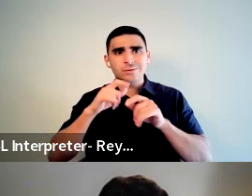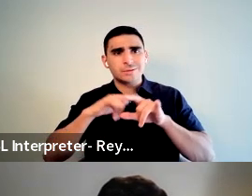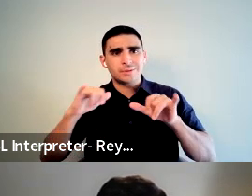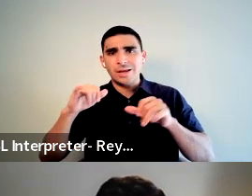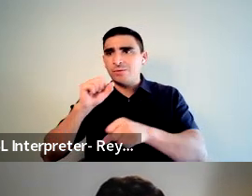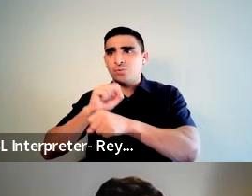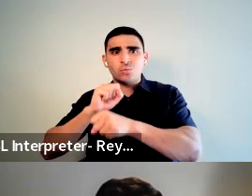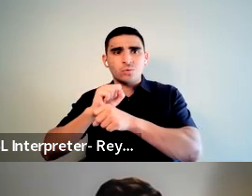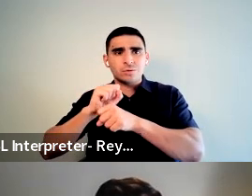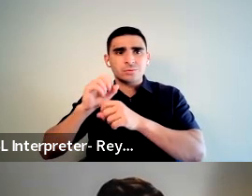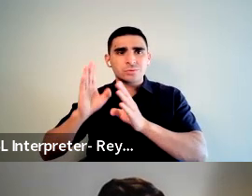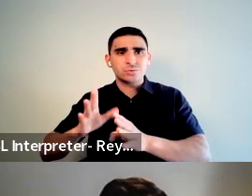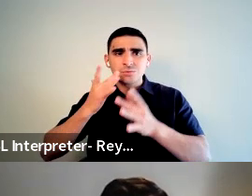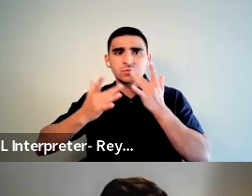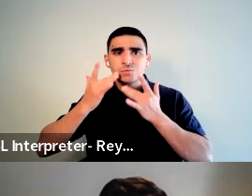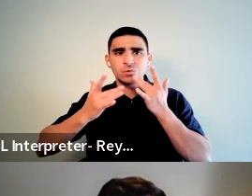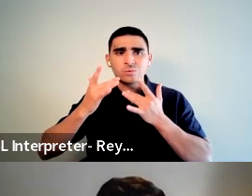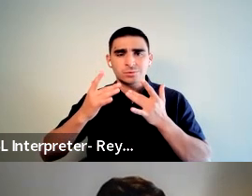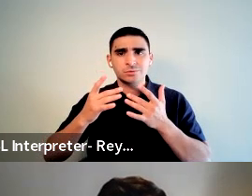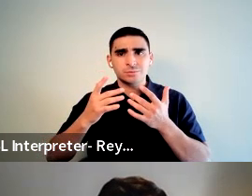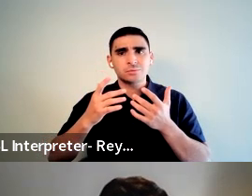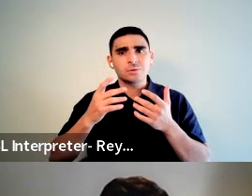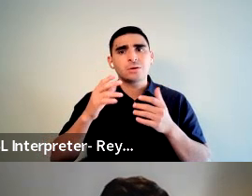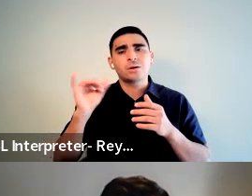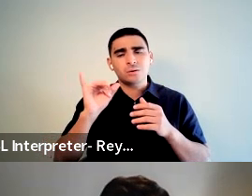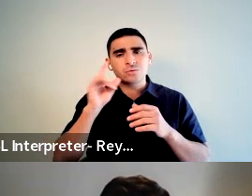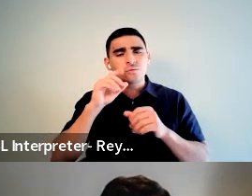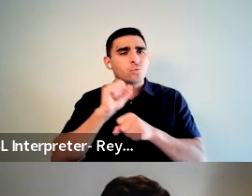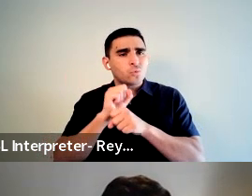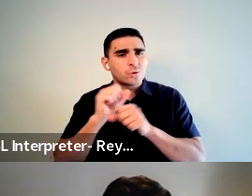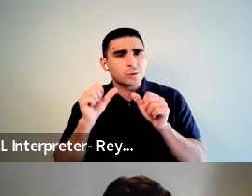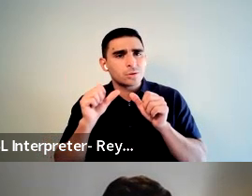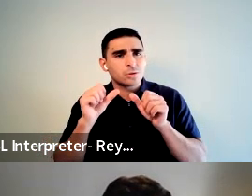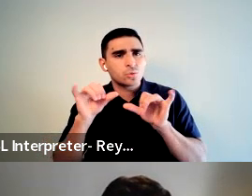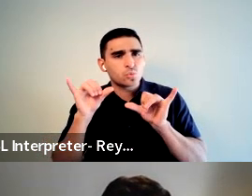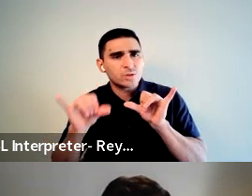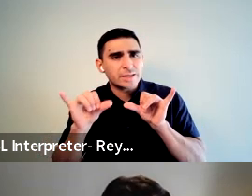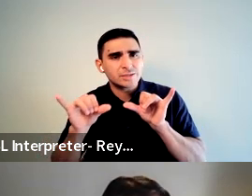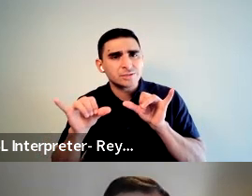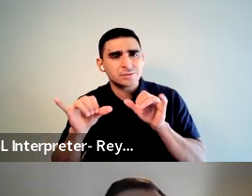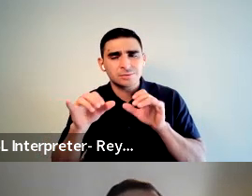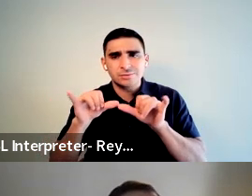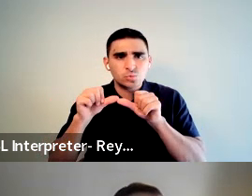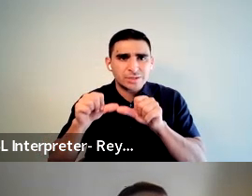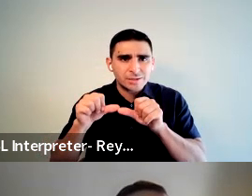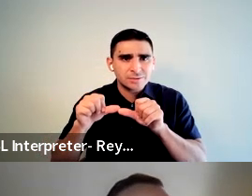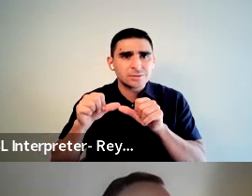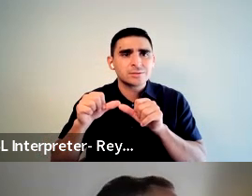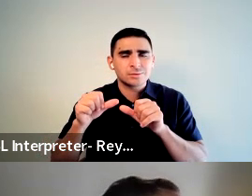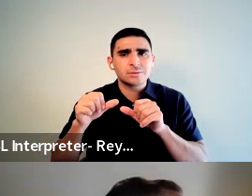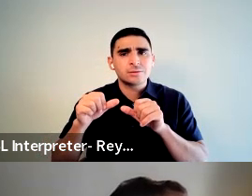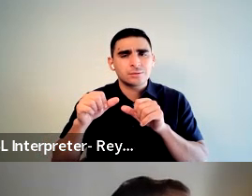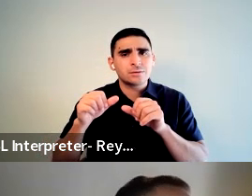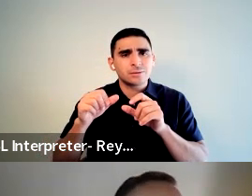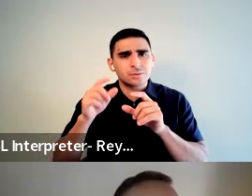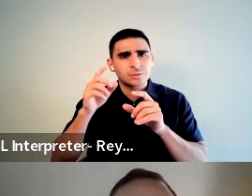think some of it really is around what are the retention strategies, how do we keep people, in their positions, and how do